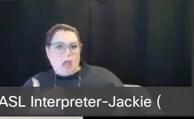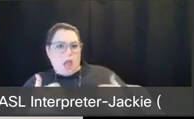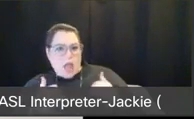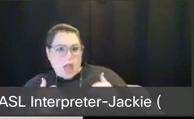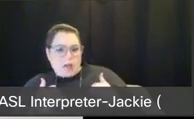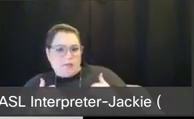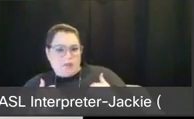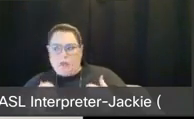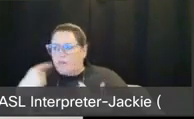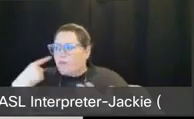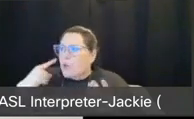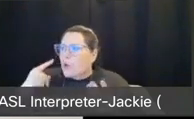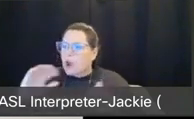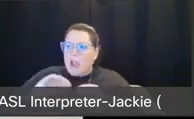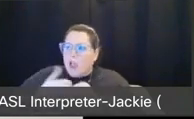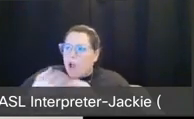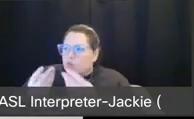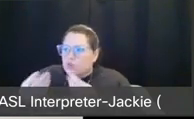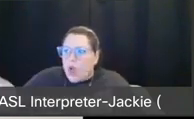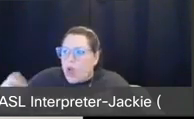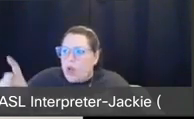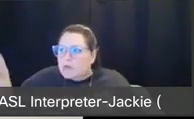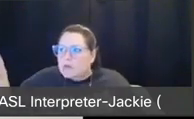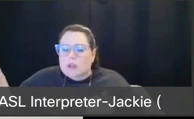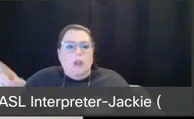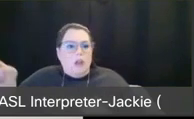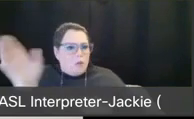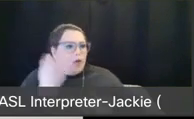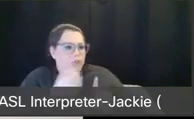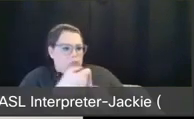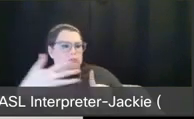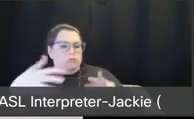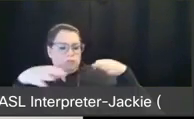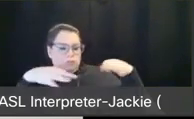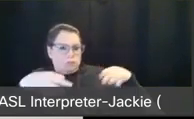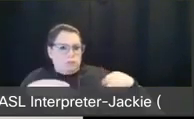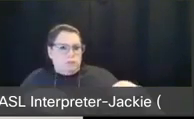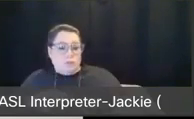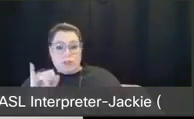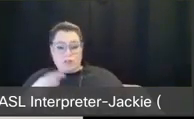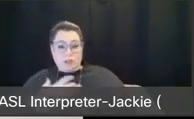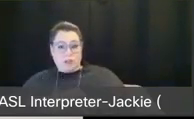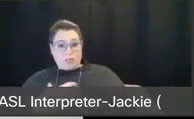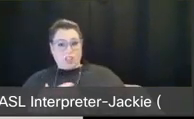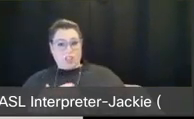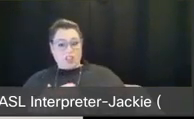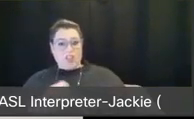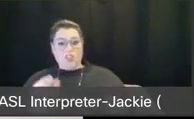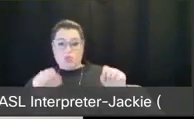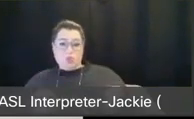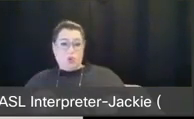been resolved? Because it's not enough that there is a complaint. It could have been